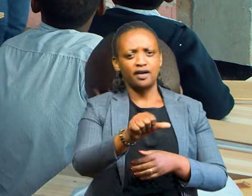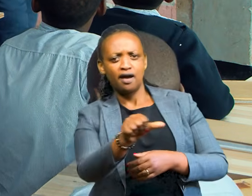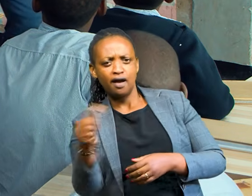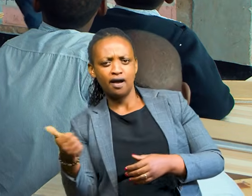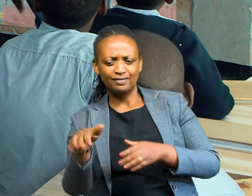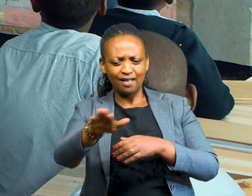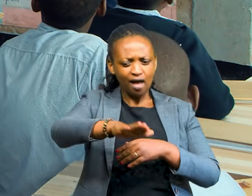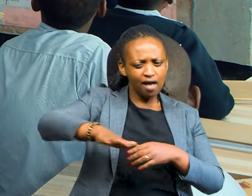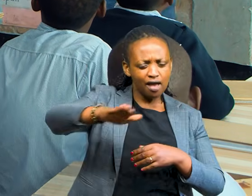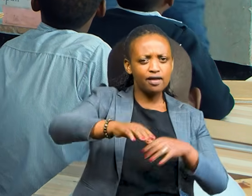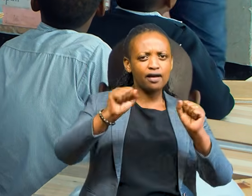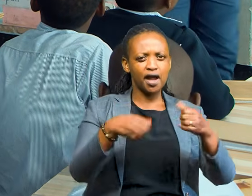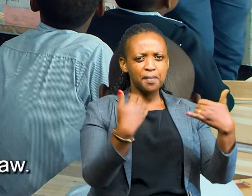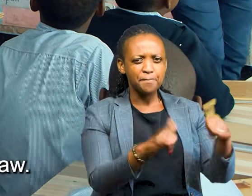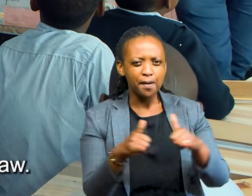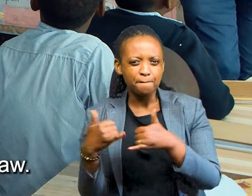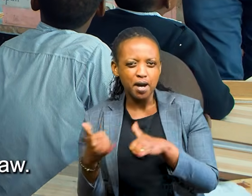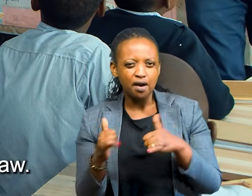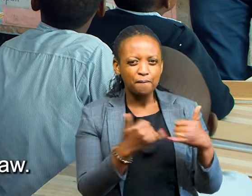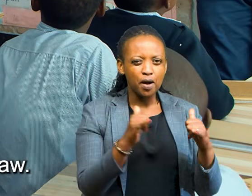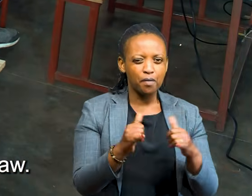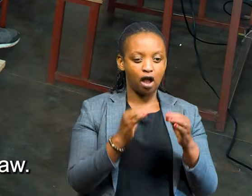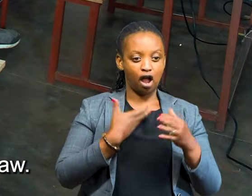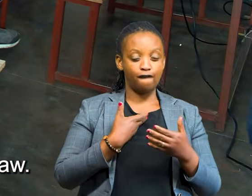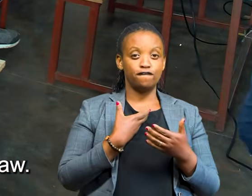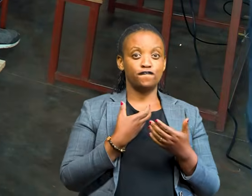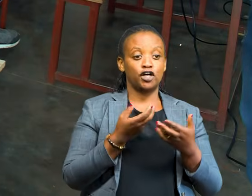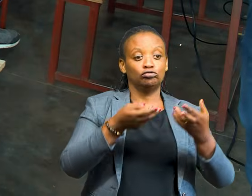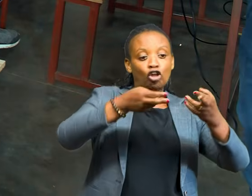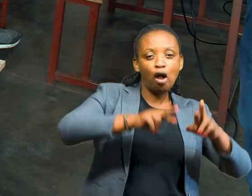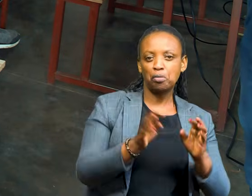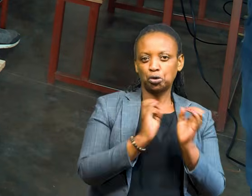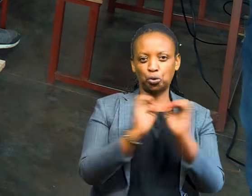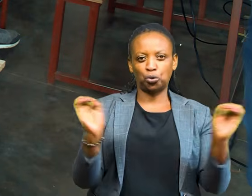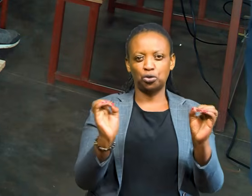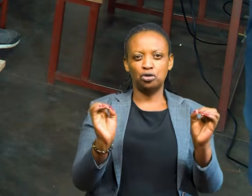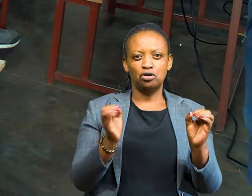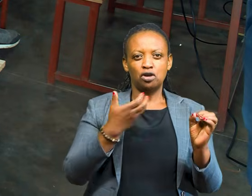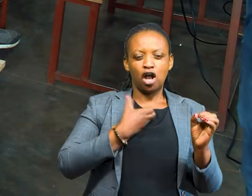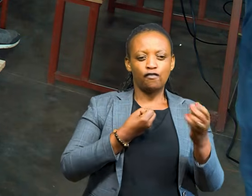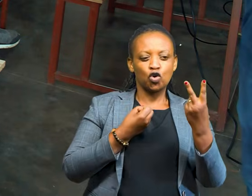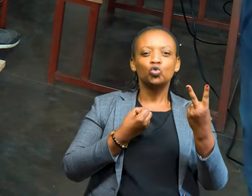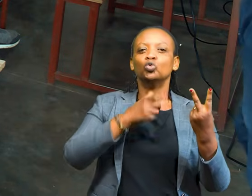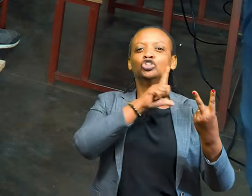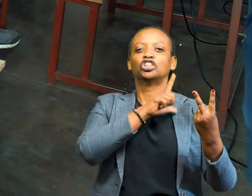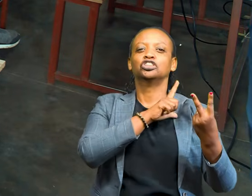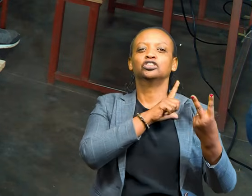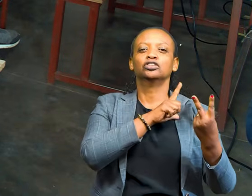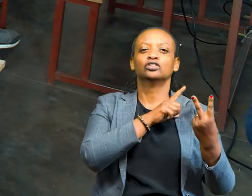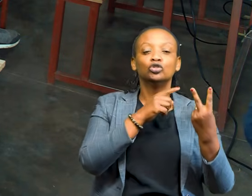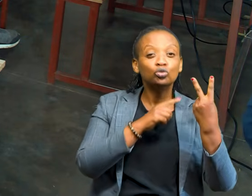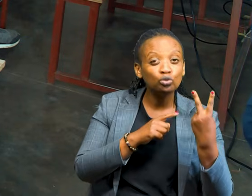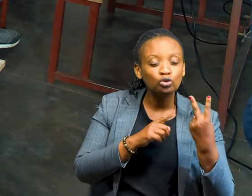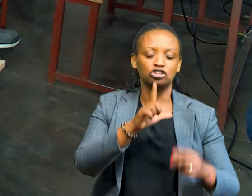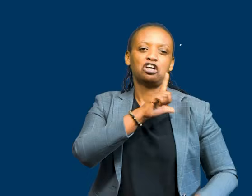other areas where we are playing a game where we are not going to have a draw. And we have only 2 chances. And only we have